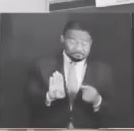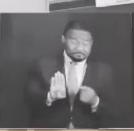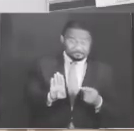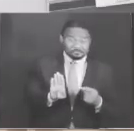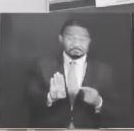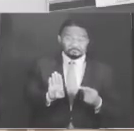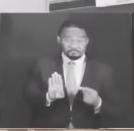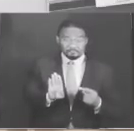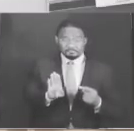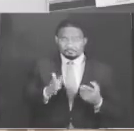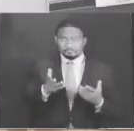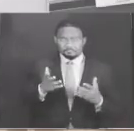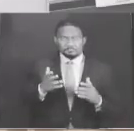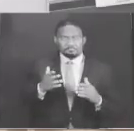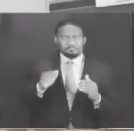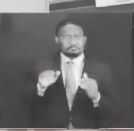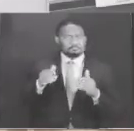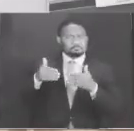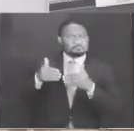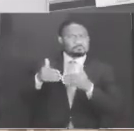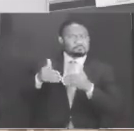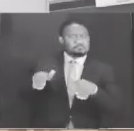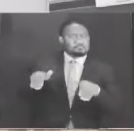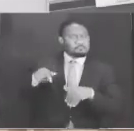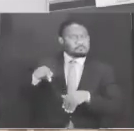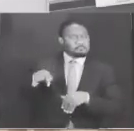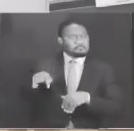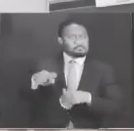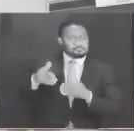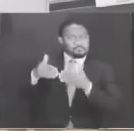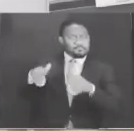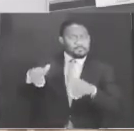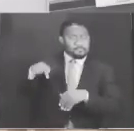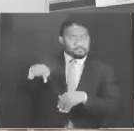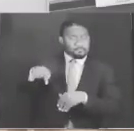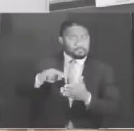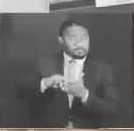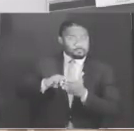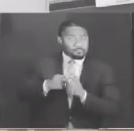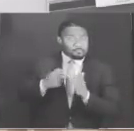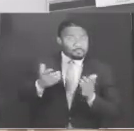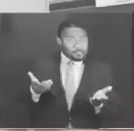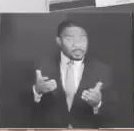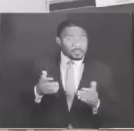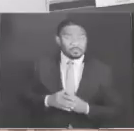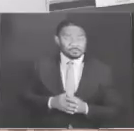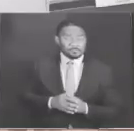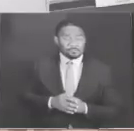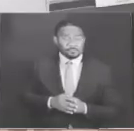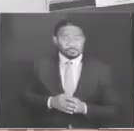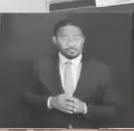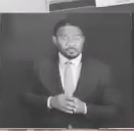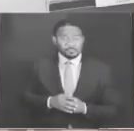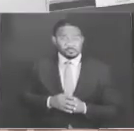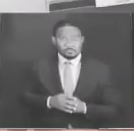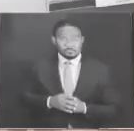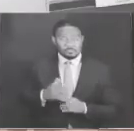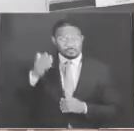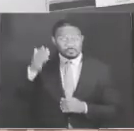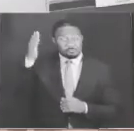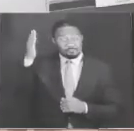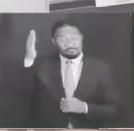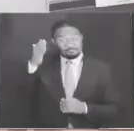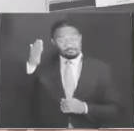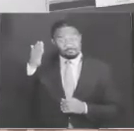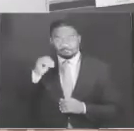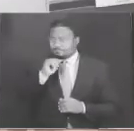putting across a caveat. The caveat provides that the statement should not